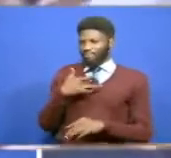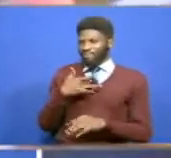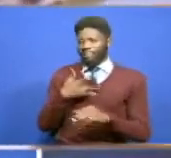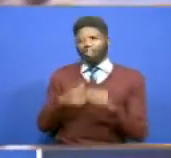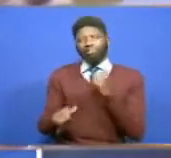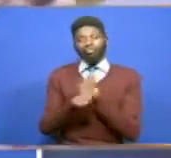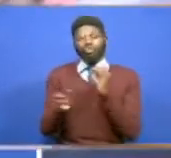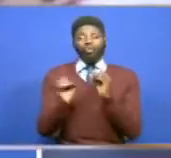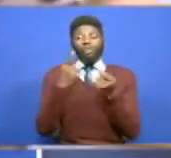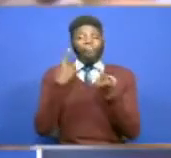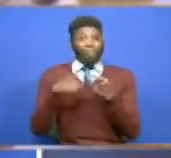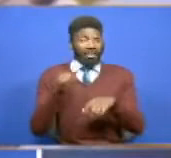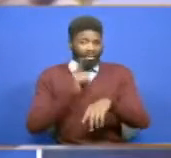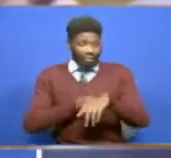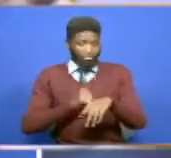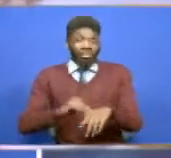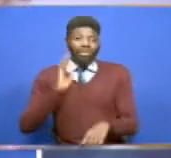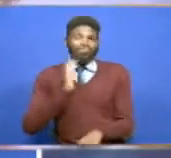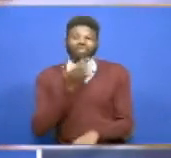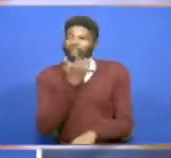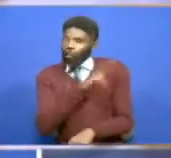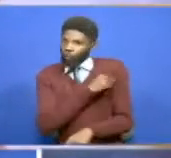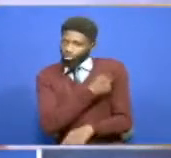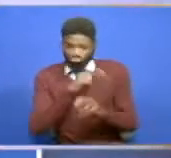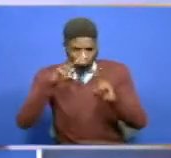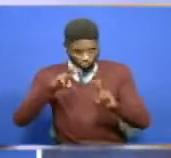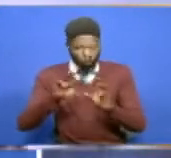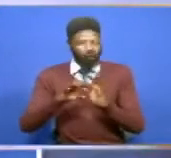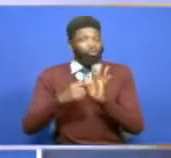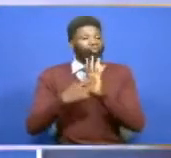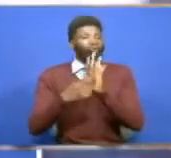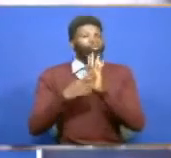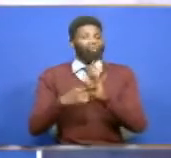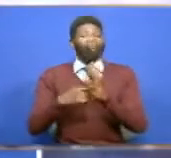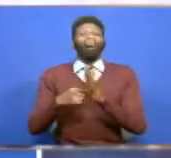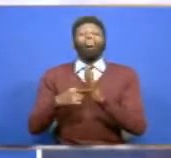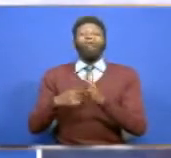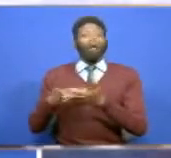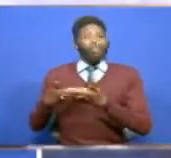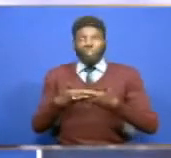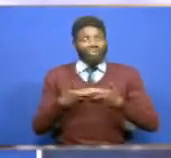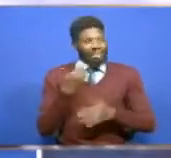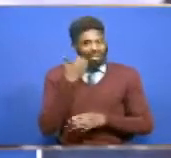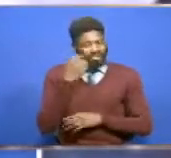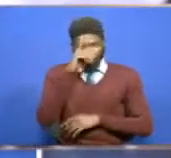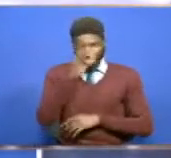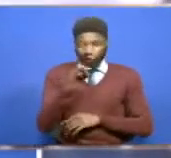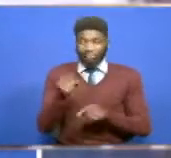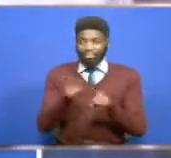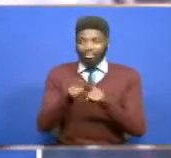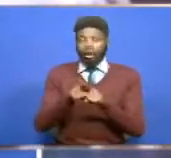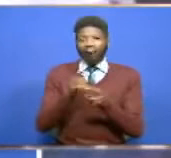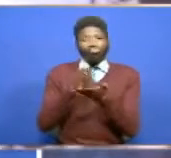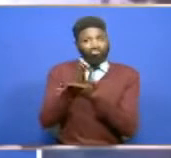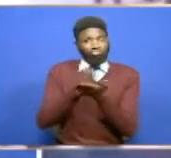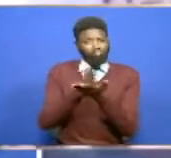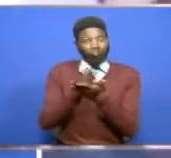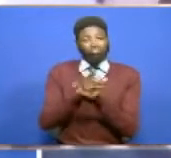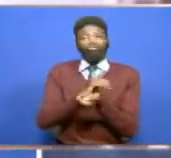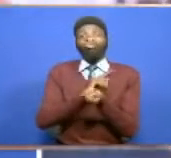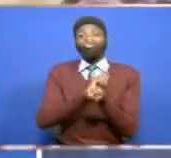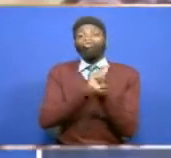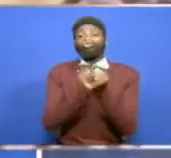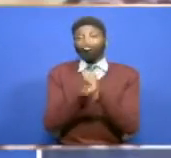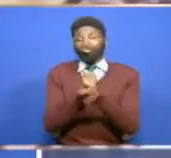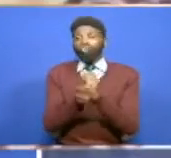National Hospital revealed the baby's condition was serious and can only be corrected through an operation, which is unfortunately not available in the